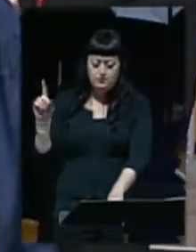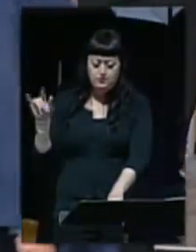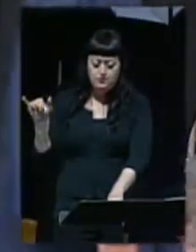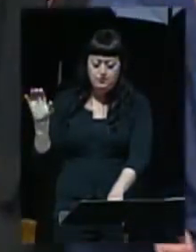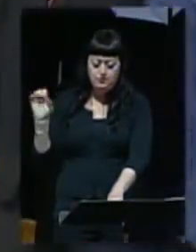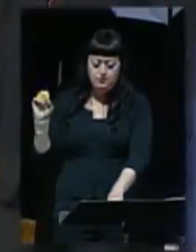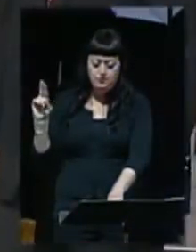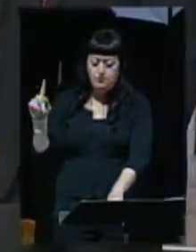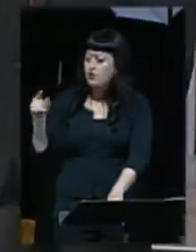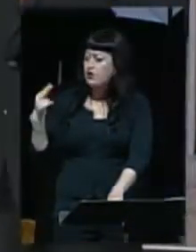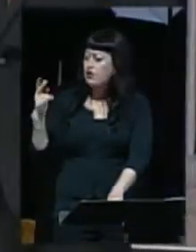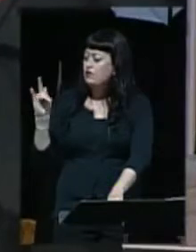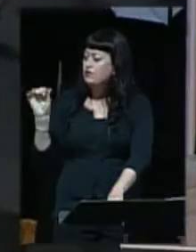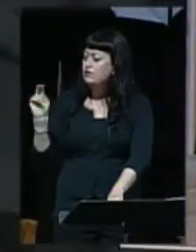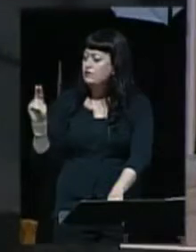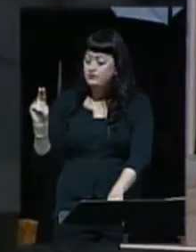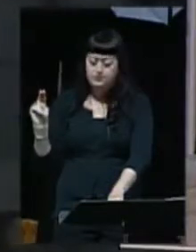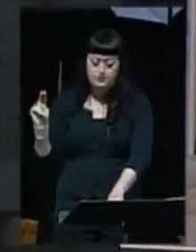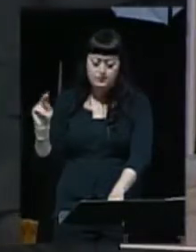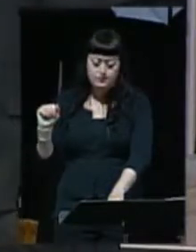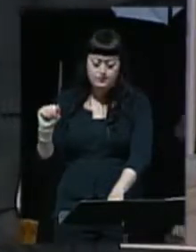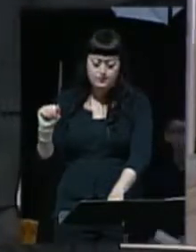Brady Coughlin.